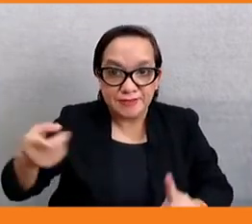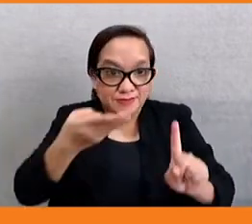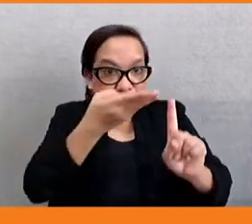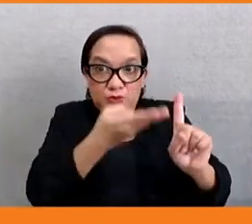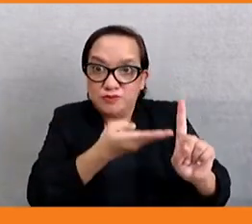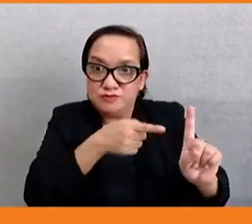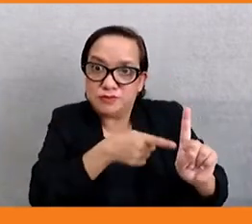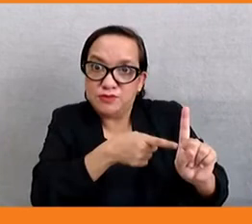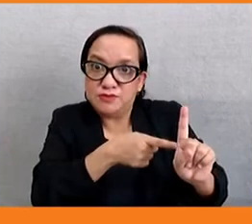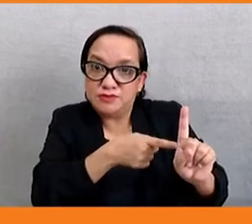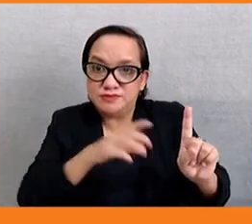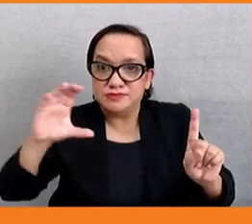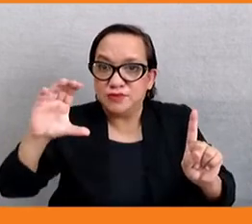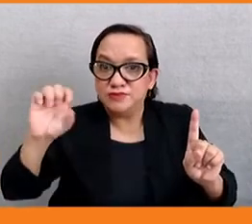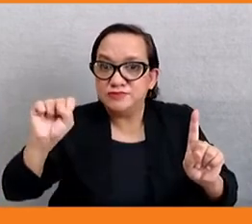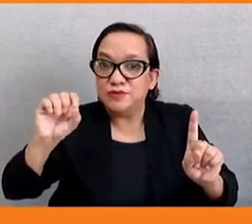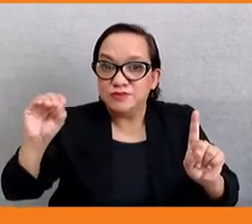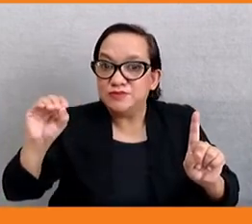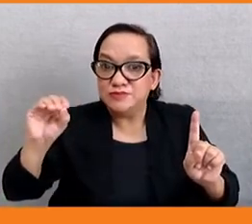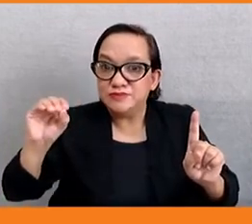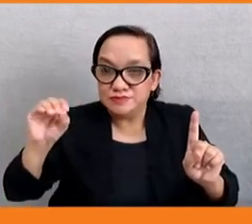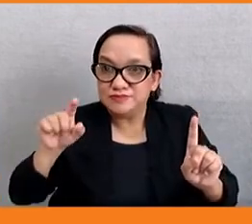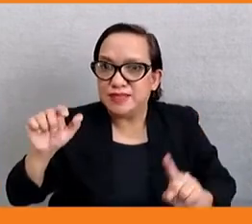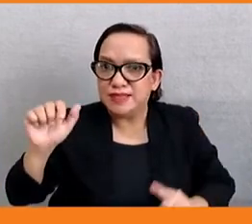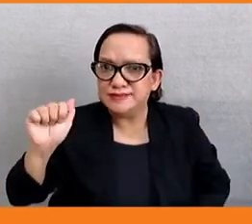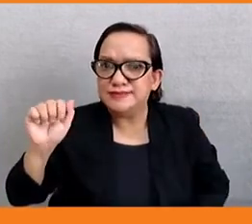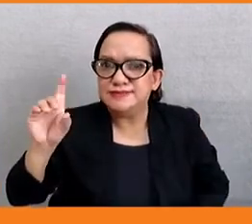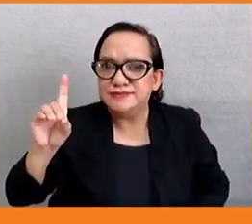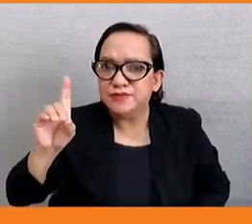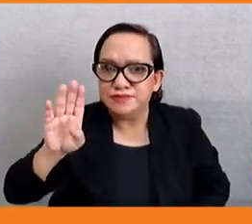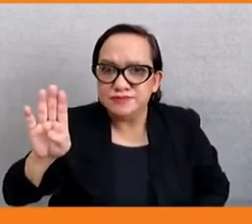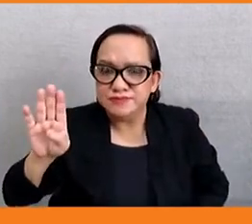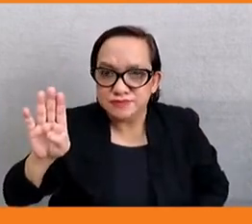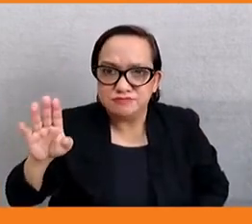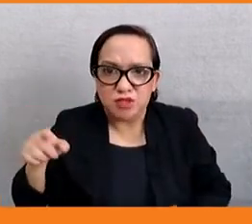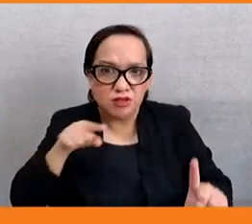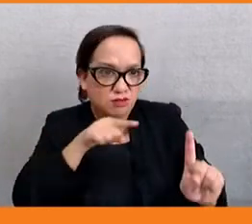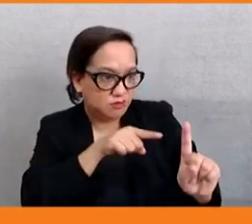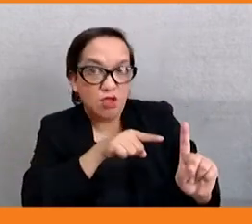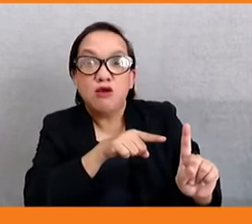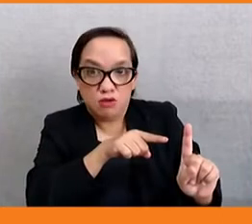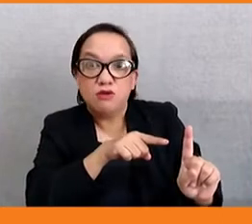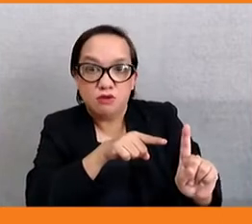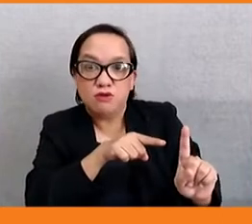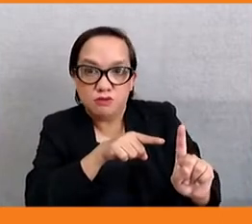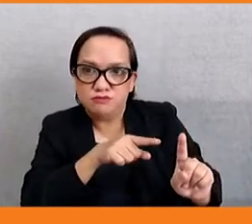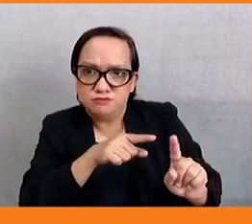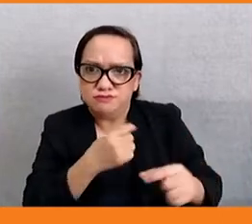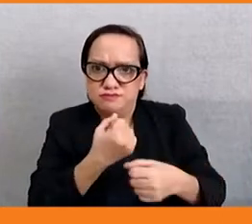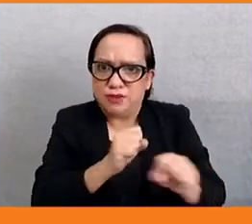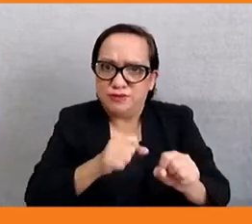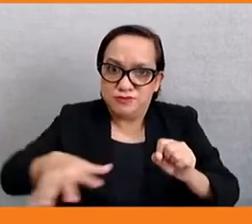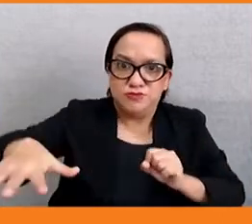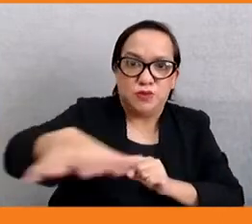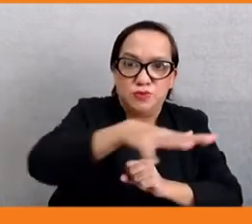policies, including our safeguards. Your participation over the past year in ADB's review of strategic